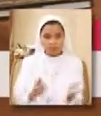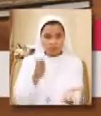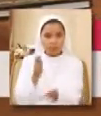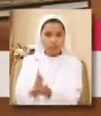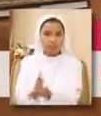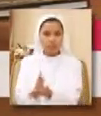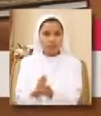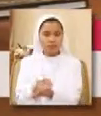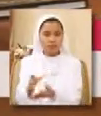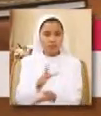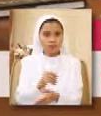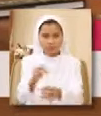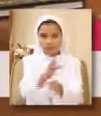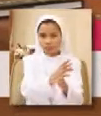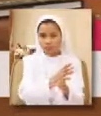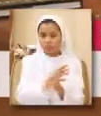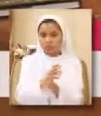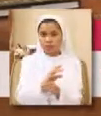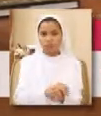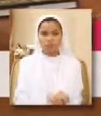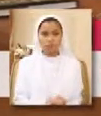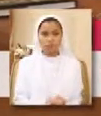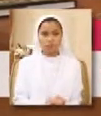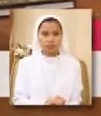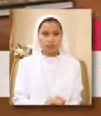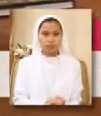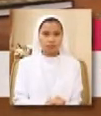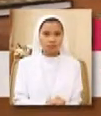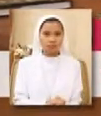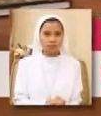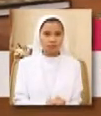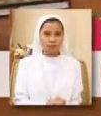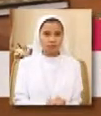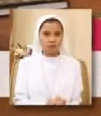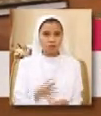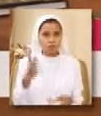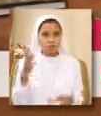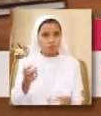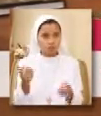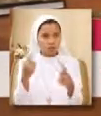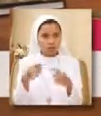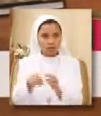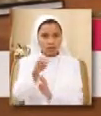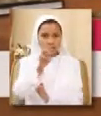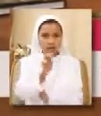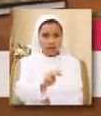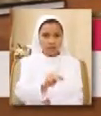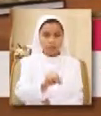people came and we took them there, and they saw and said, "We only, Dr. Joel, we only go